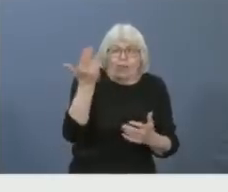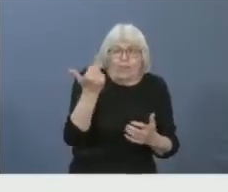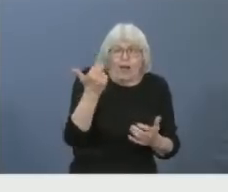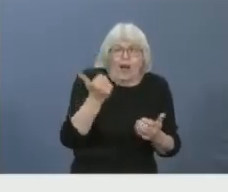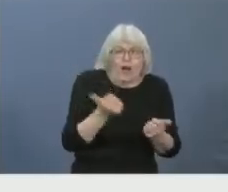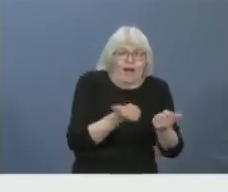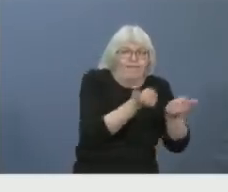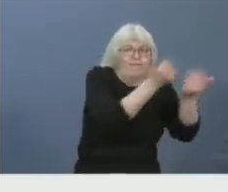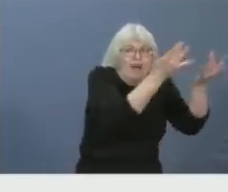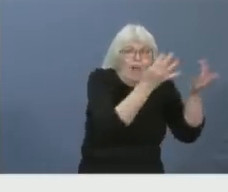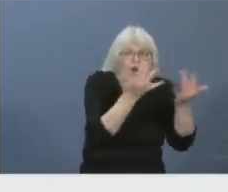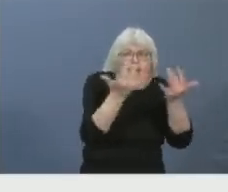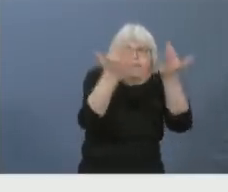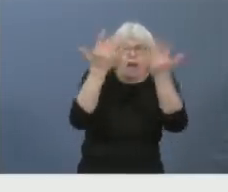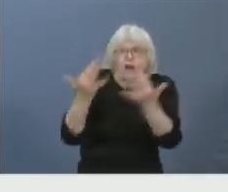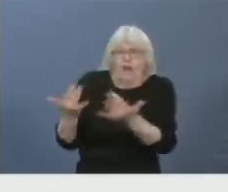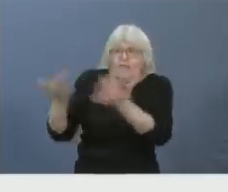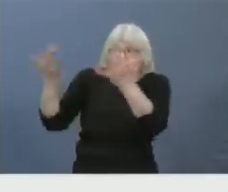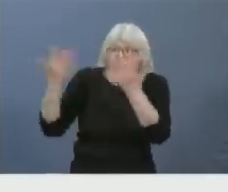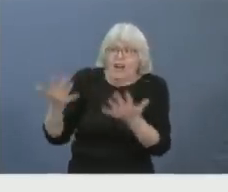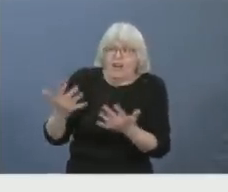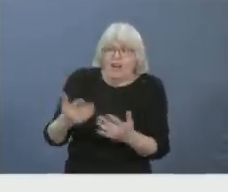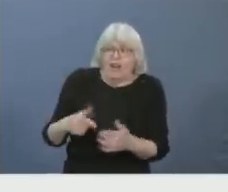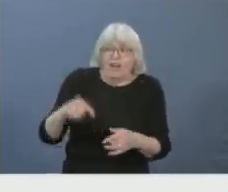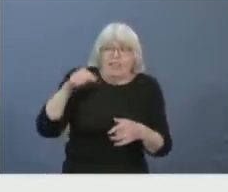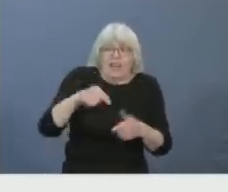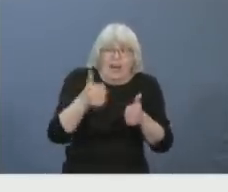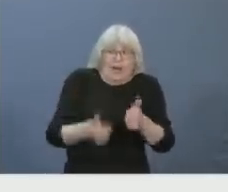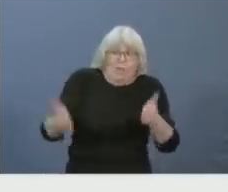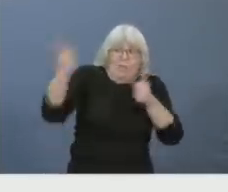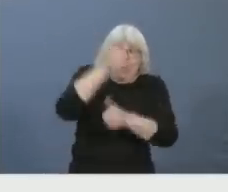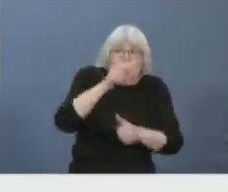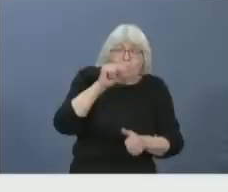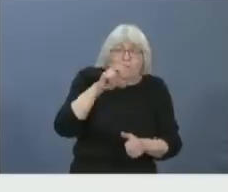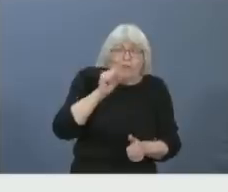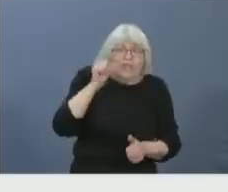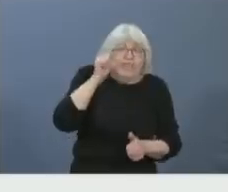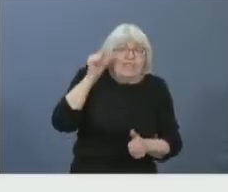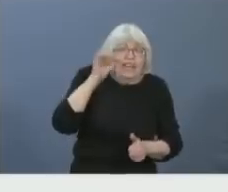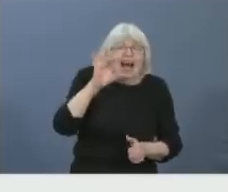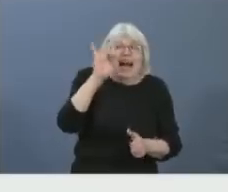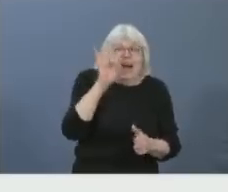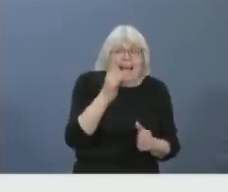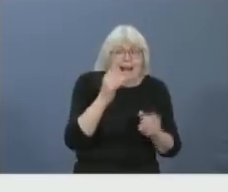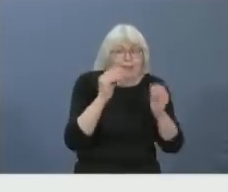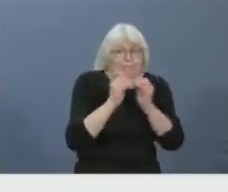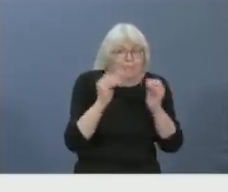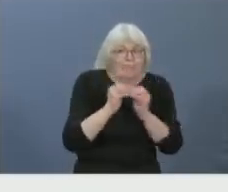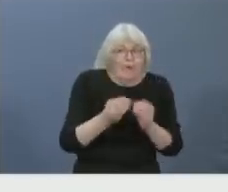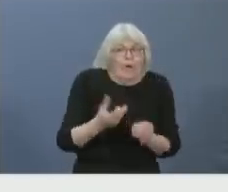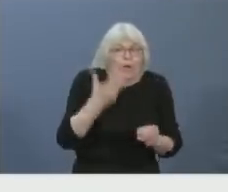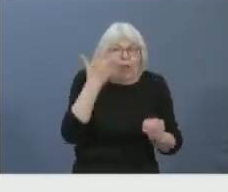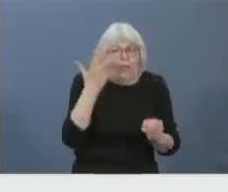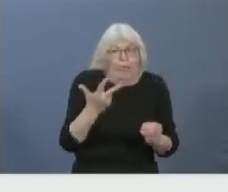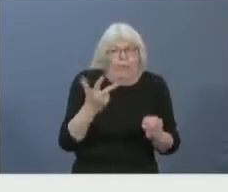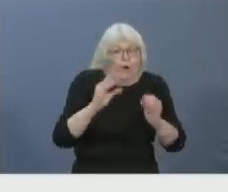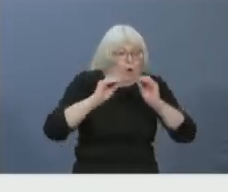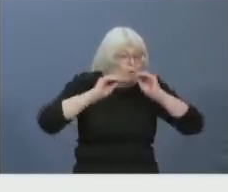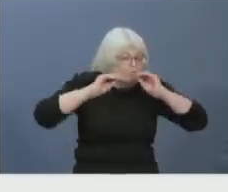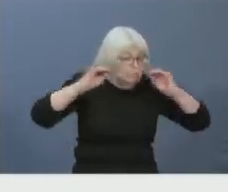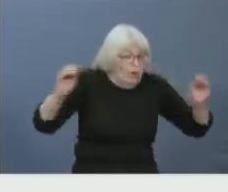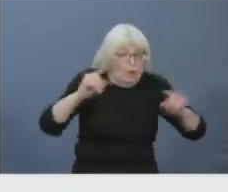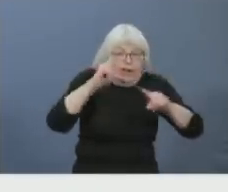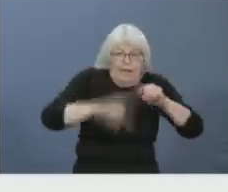Premier mentioned, we had 8 start yesterday. 3 of those fires are out of control. So the other ones are, small. We've